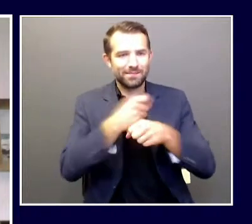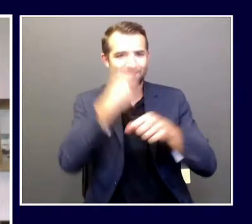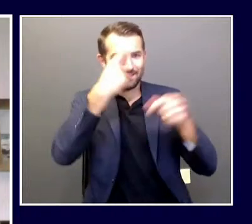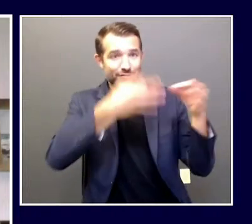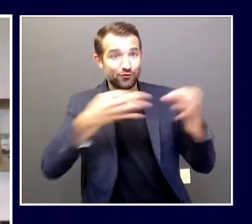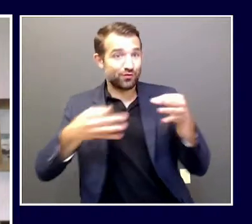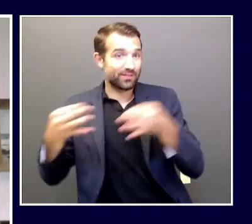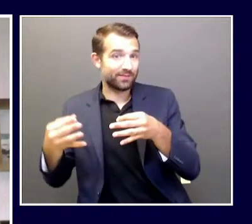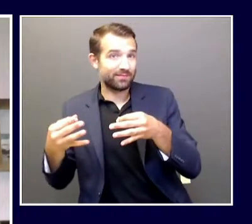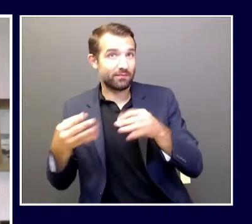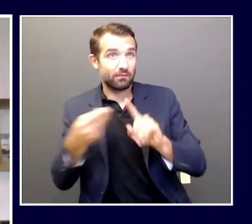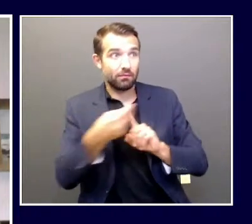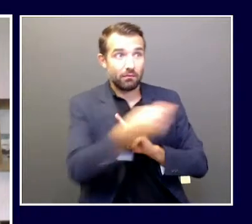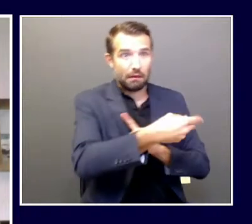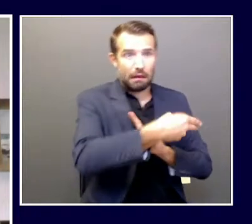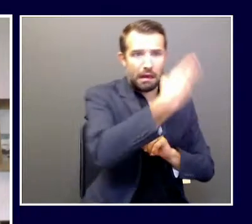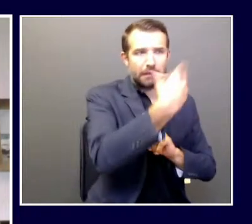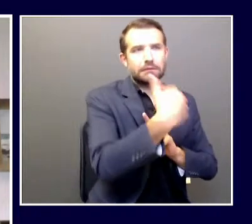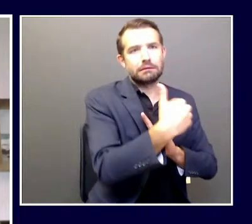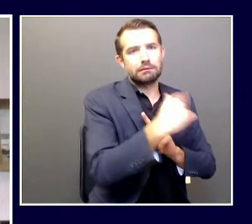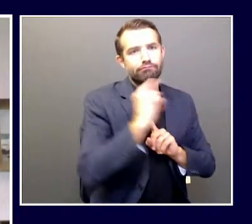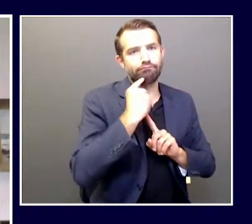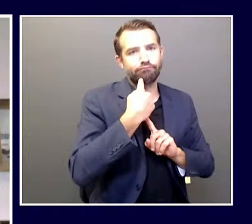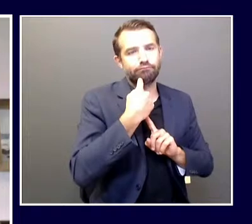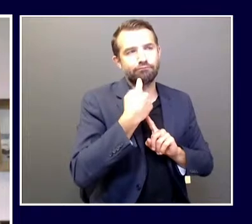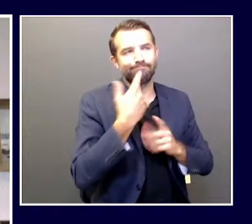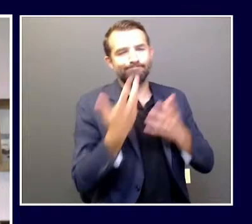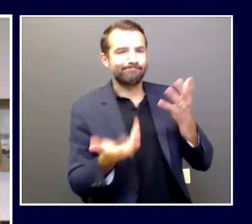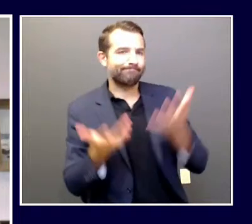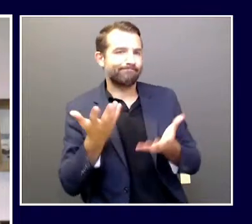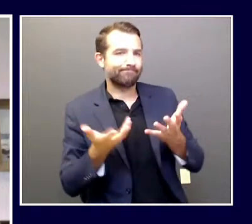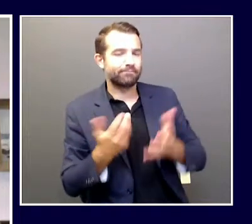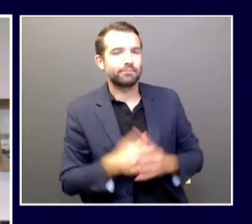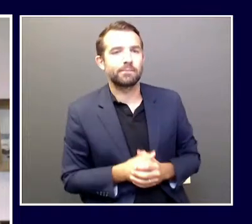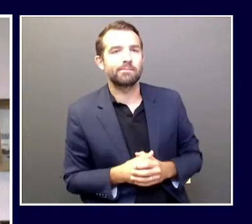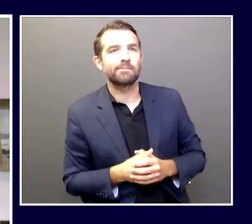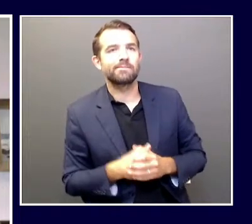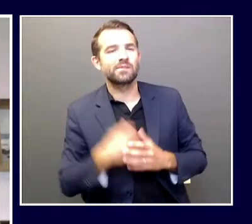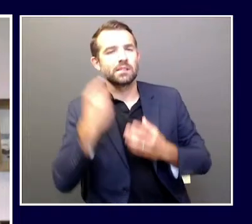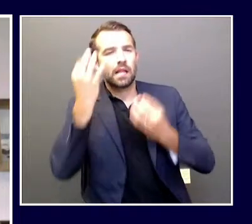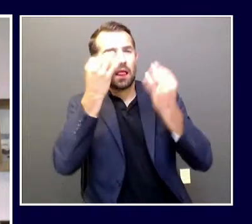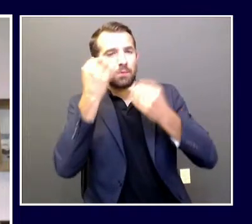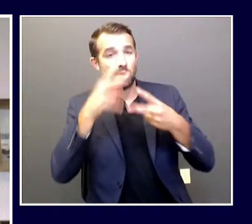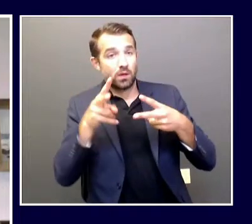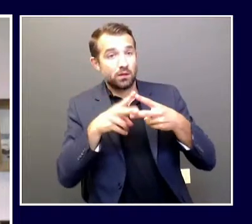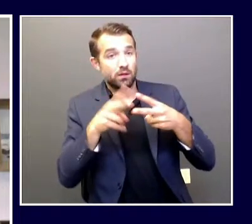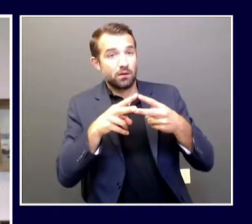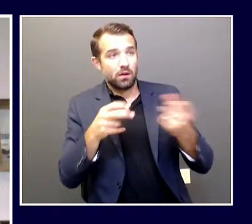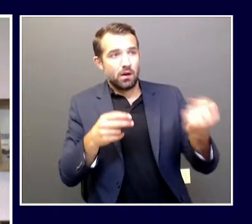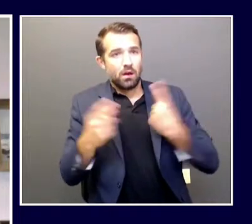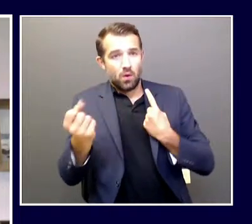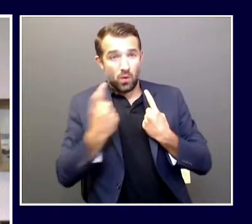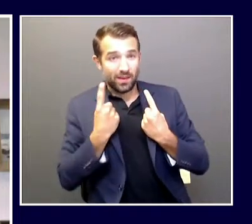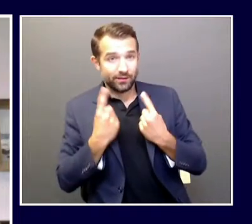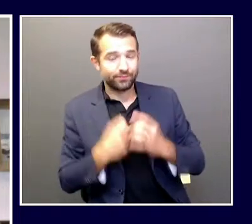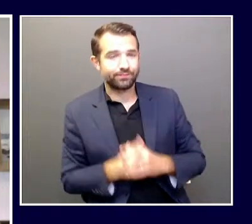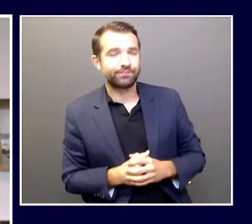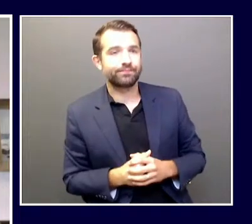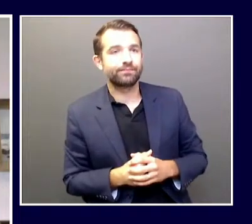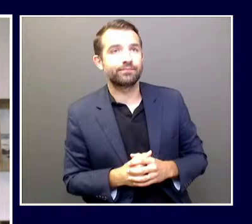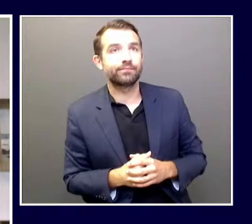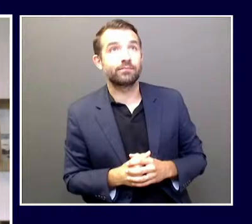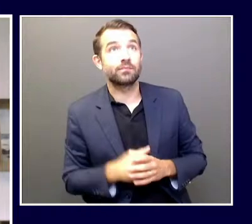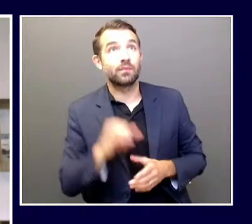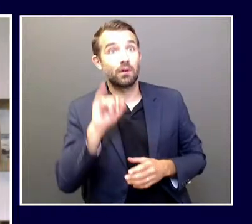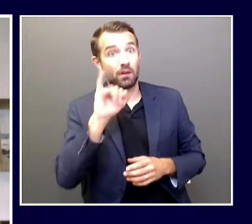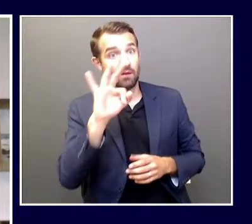else that you know who's in your community, a loved one, answering those two questions, frankly and honestly, is the